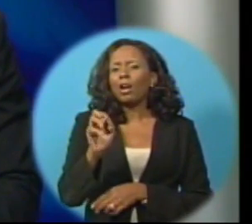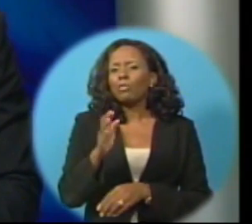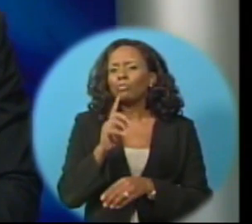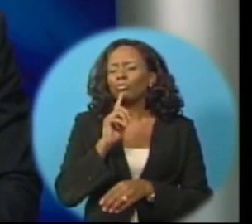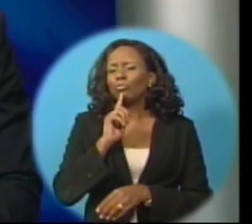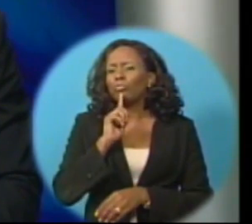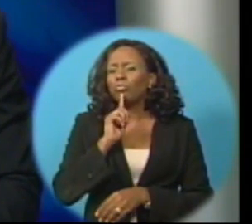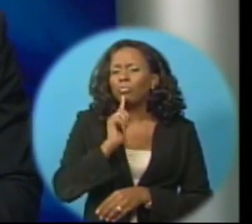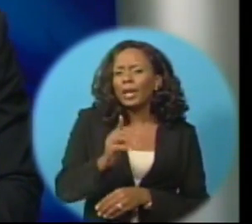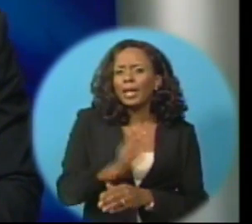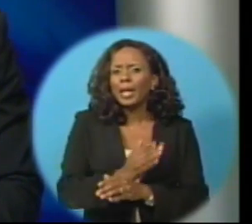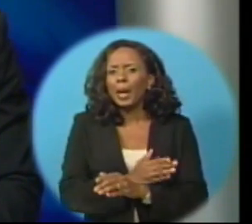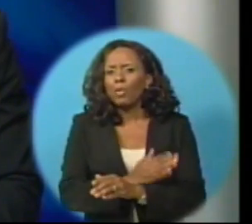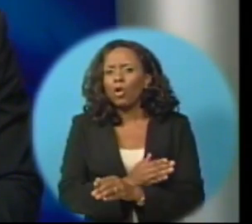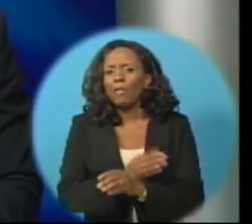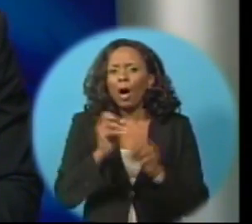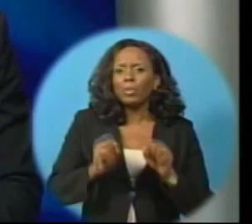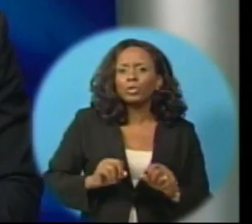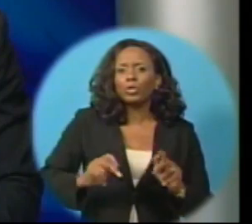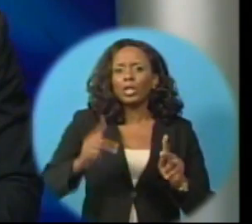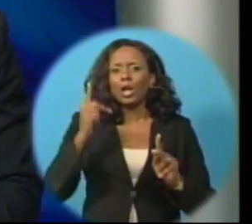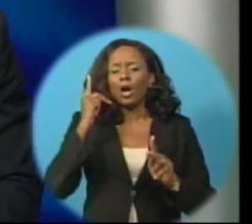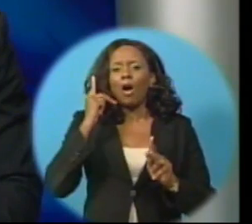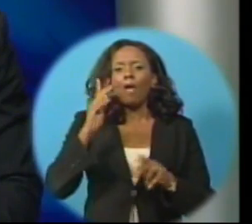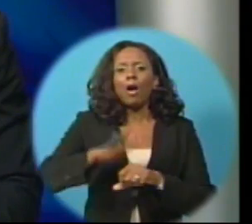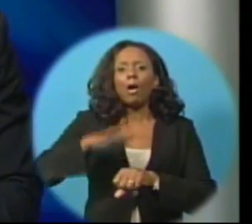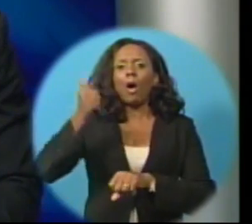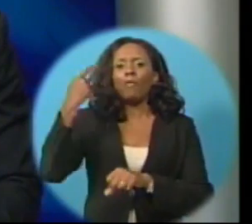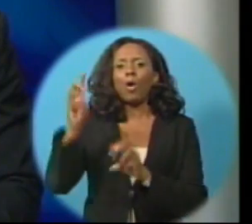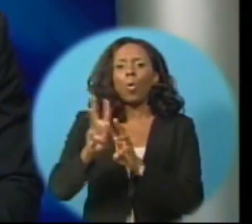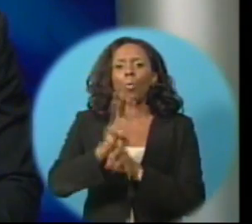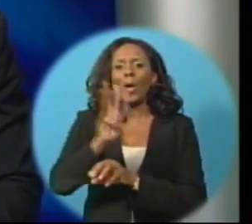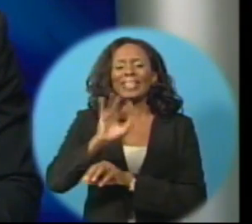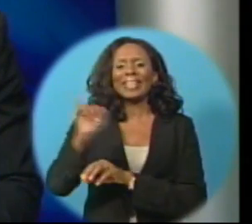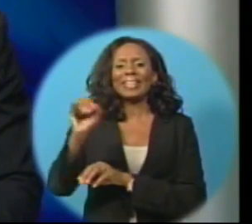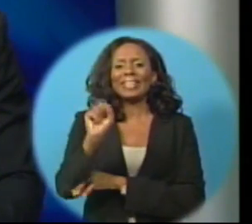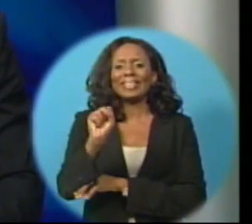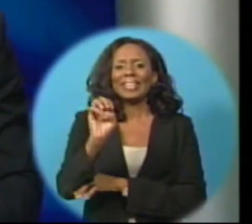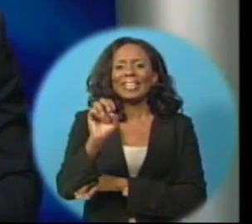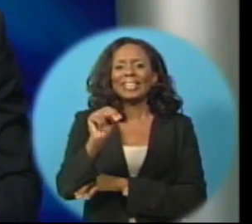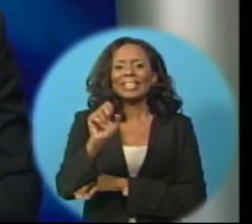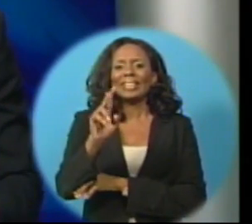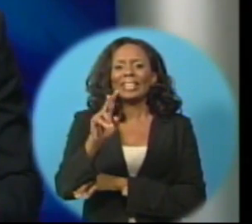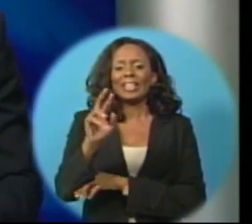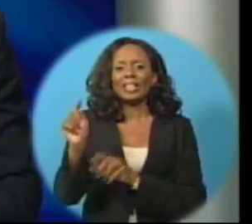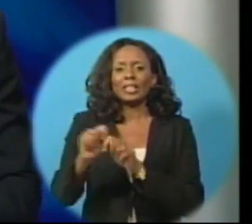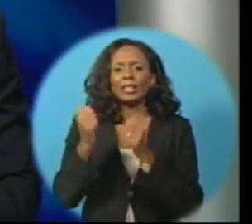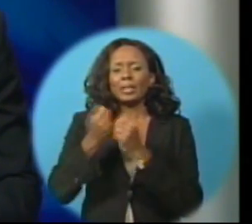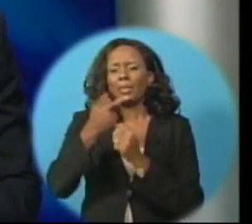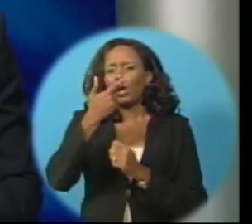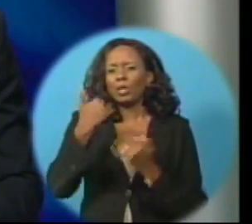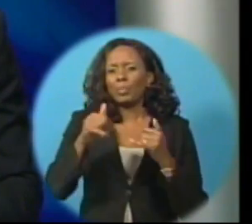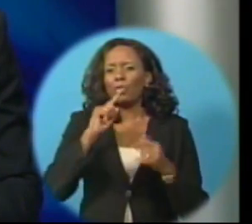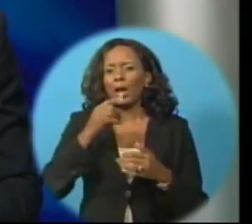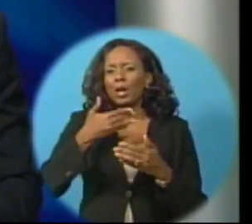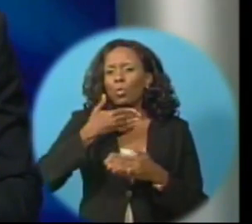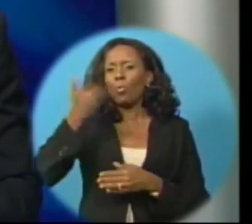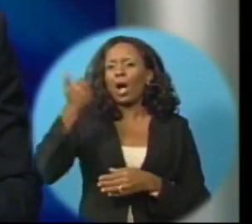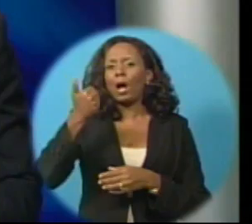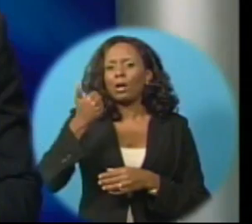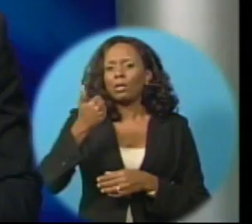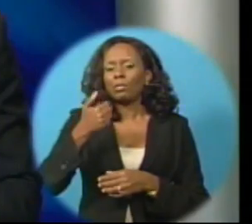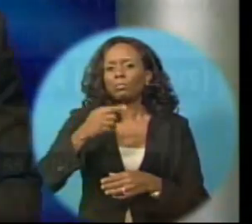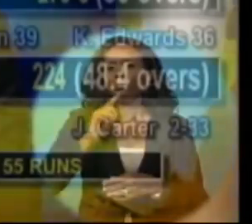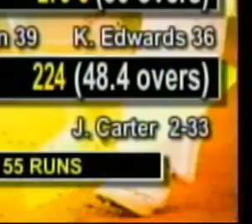of receiving a call-up for the West Indies senior team after smashing a century for the regional A squad today. The left-hander